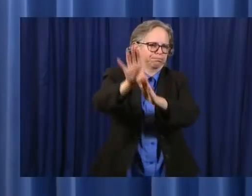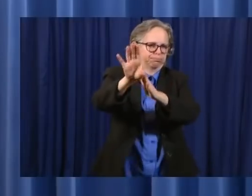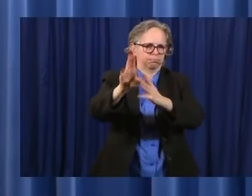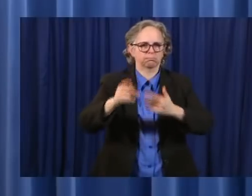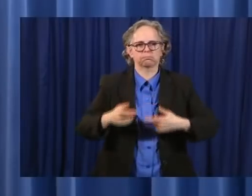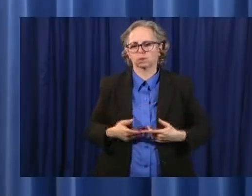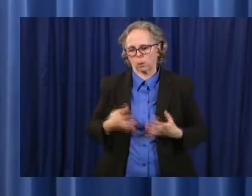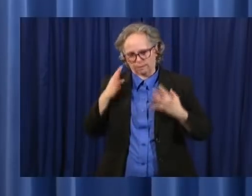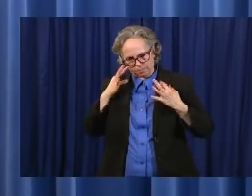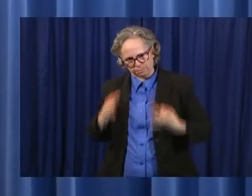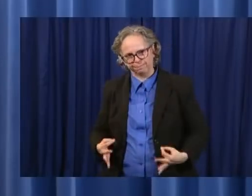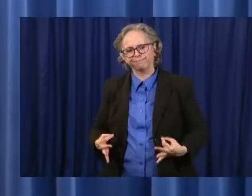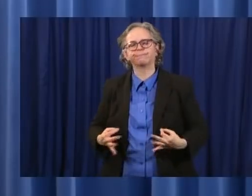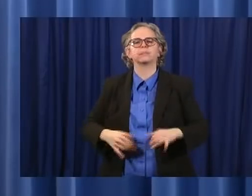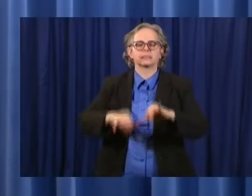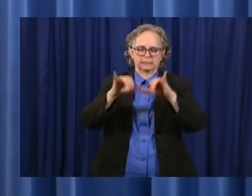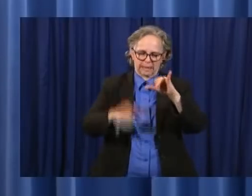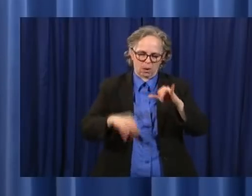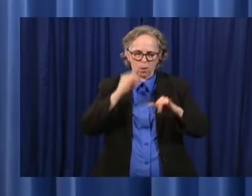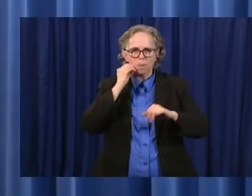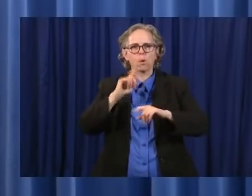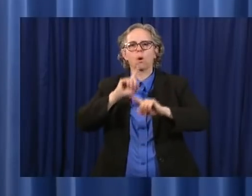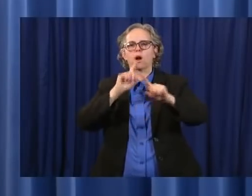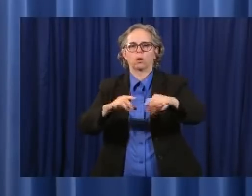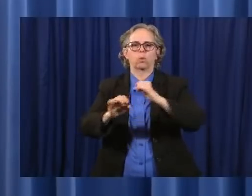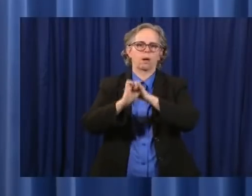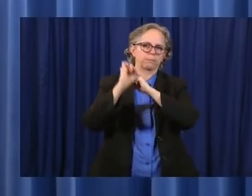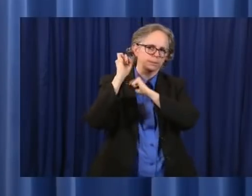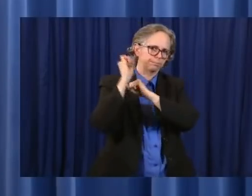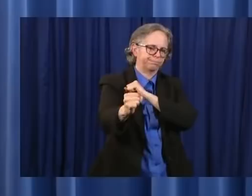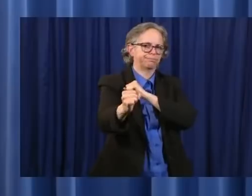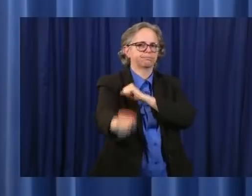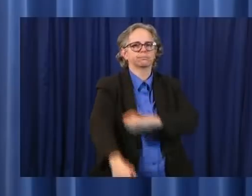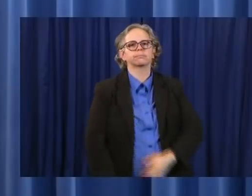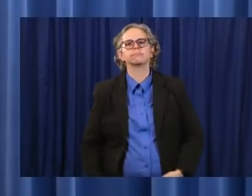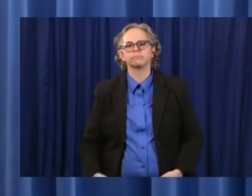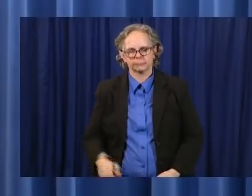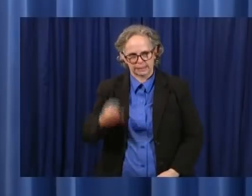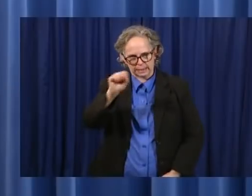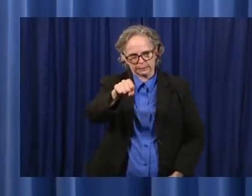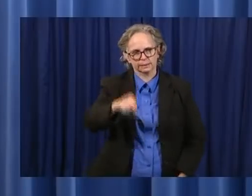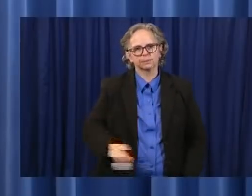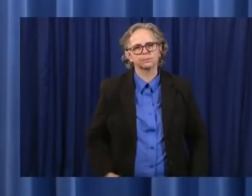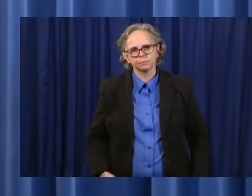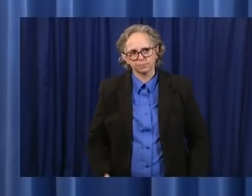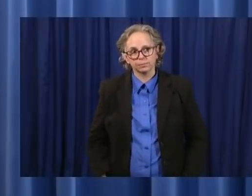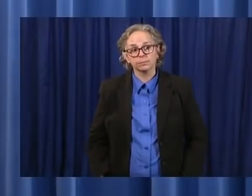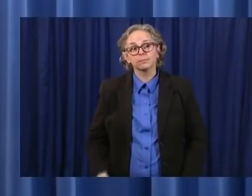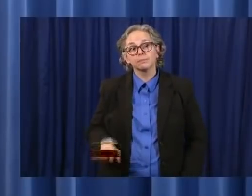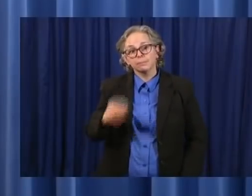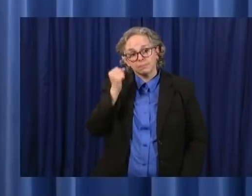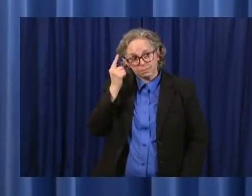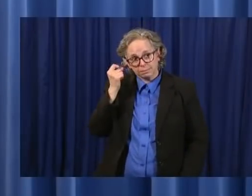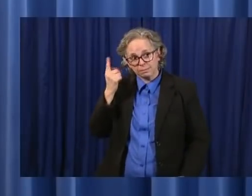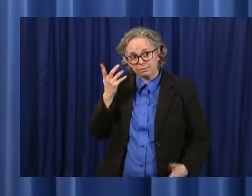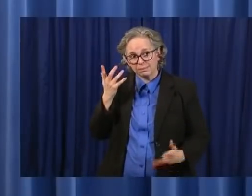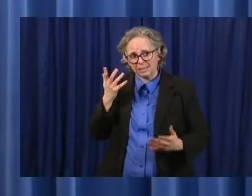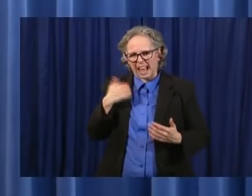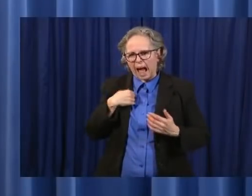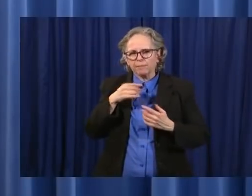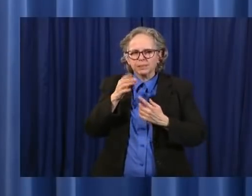order still in effect, but you know, the exceptions, Jim, that were written into